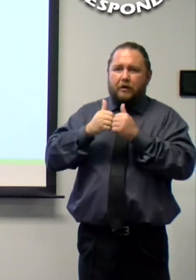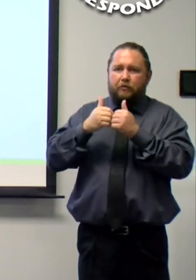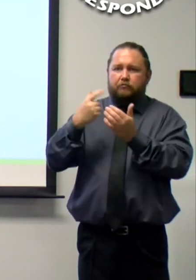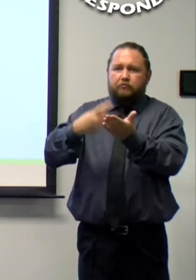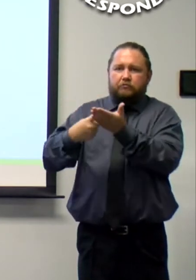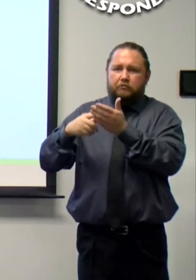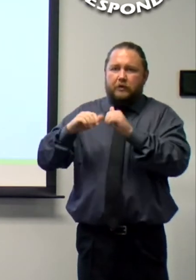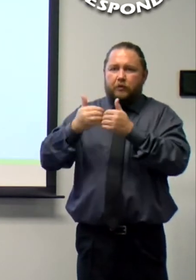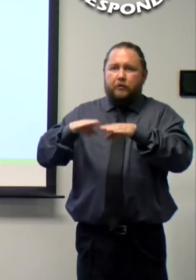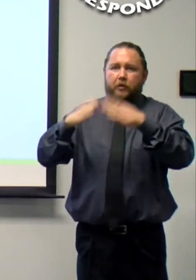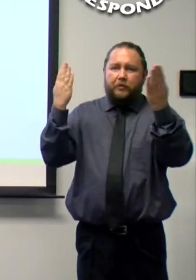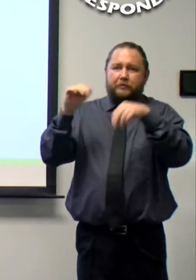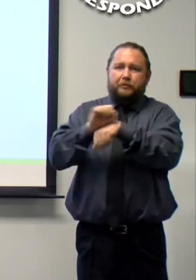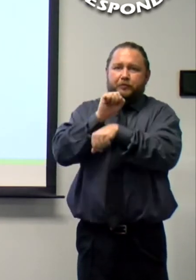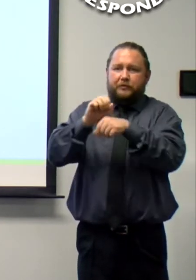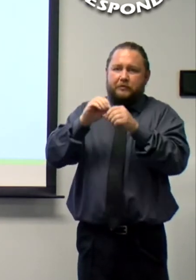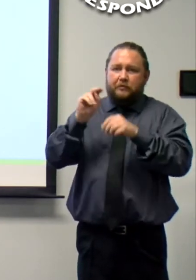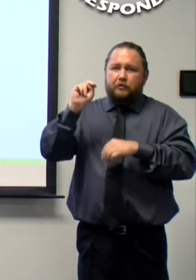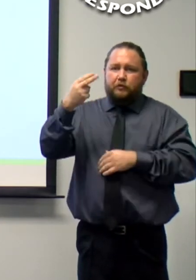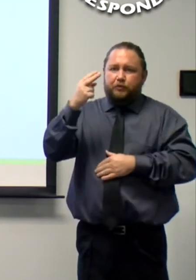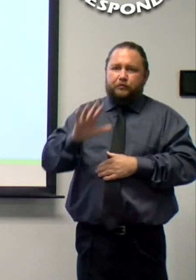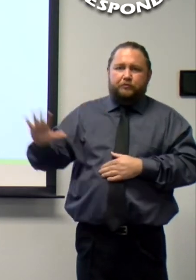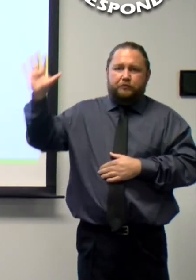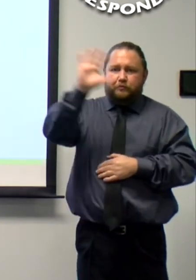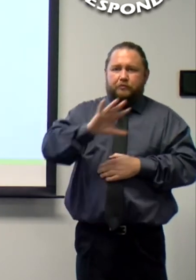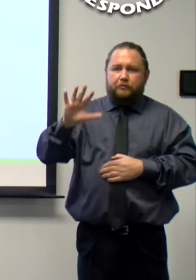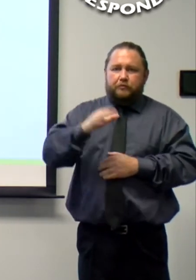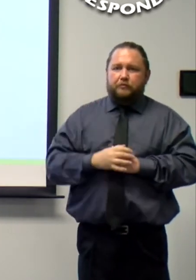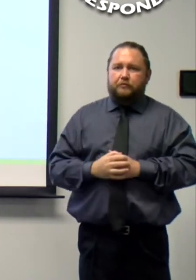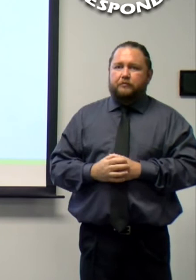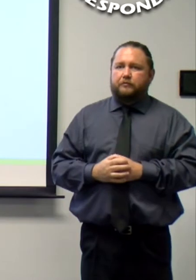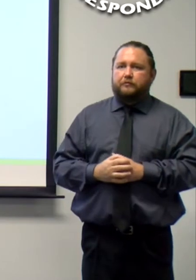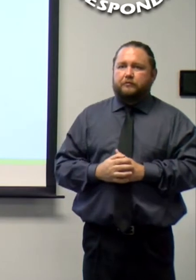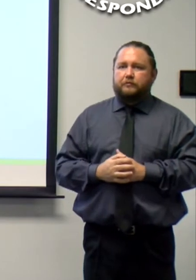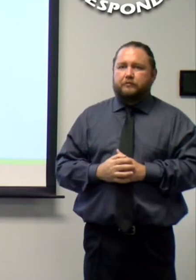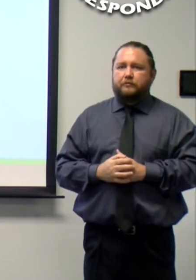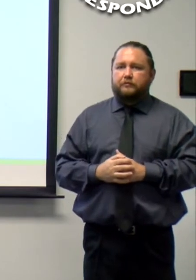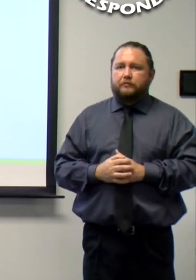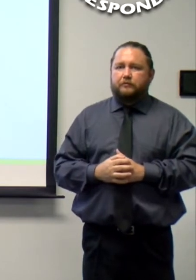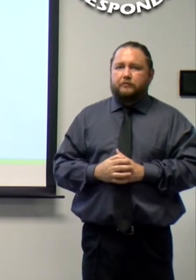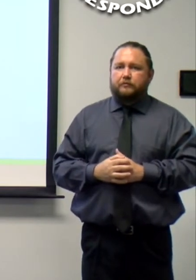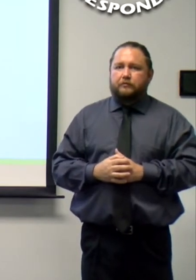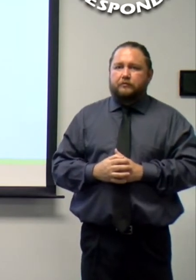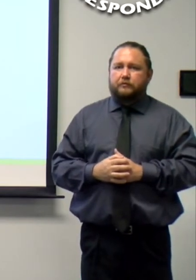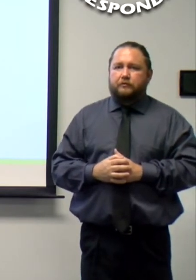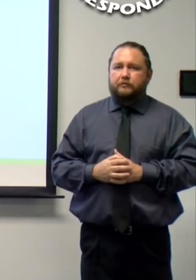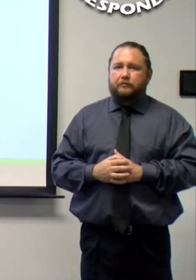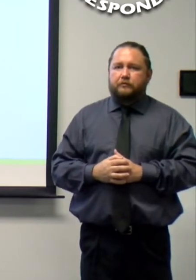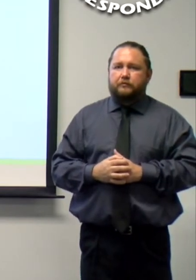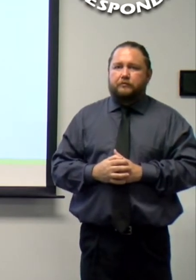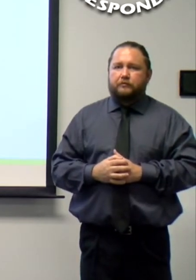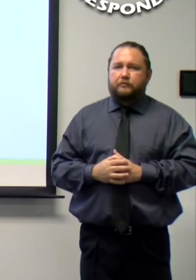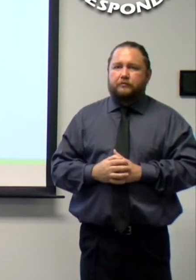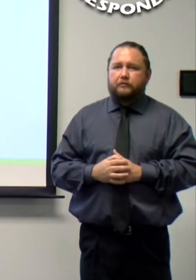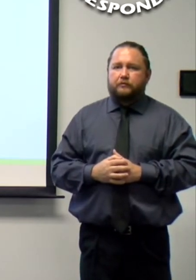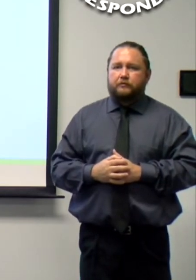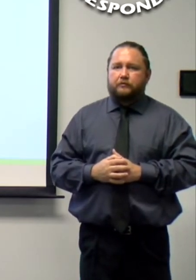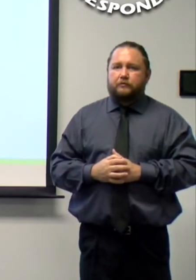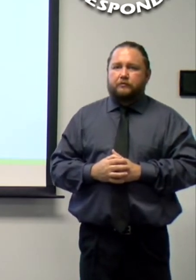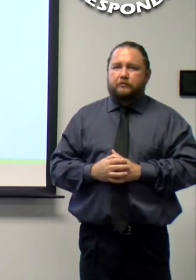So those are some of the things that we're watching. I want to let you know that people here